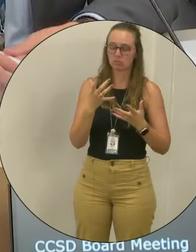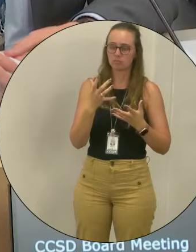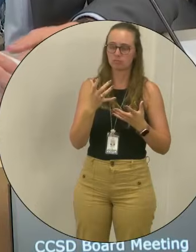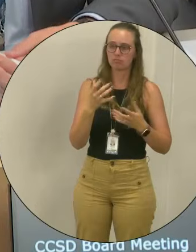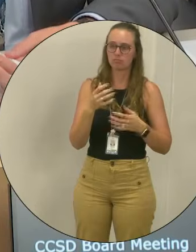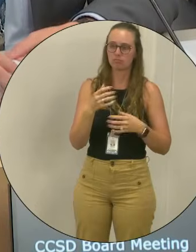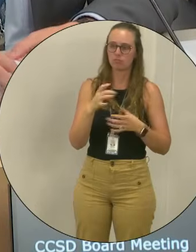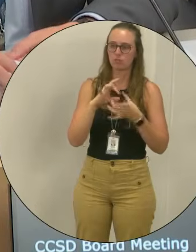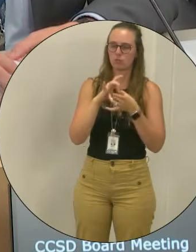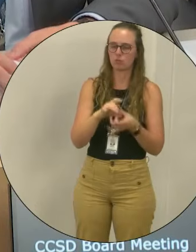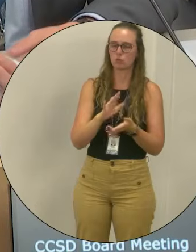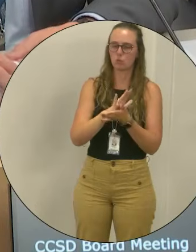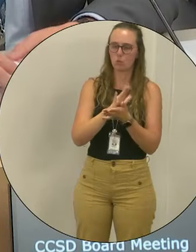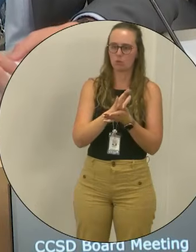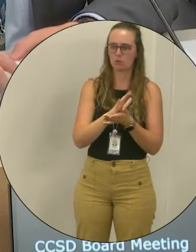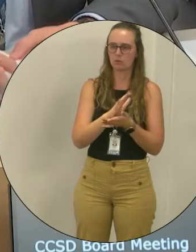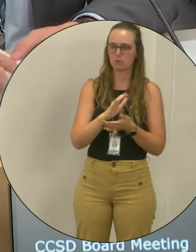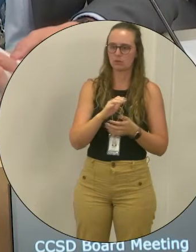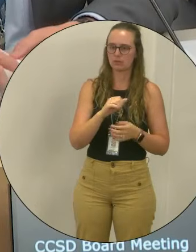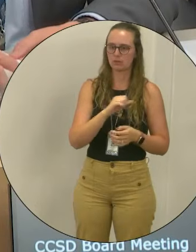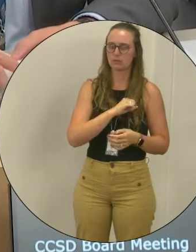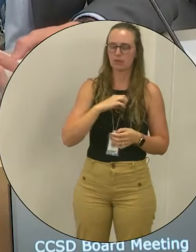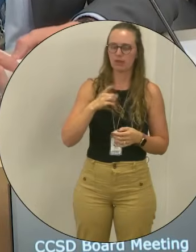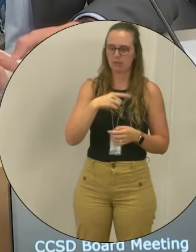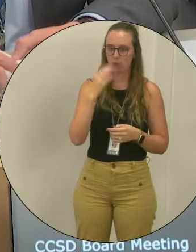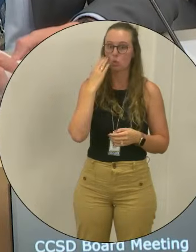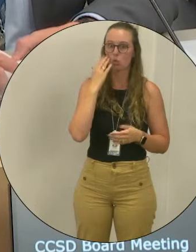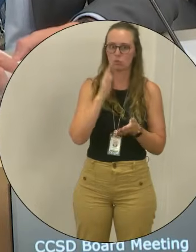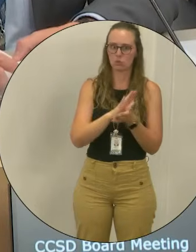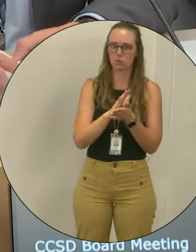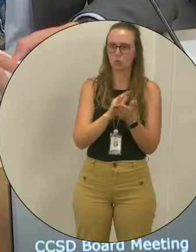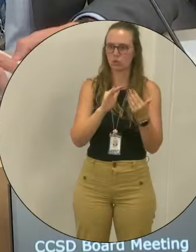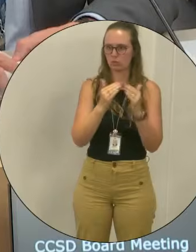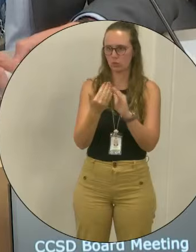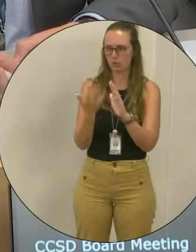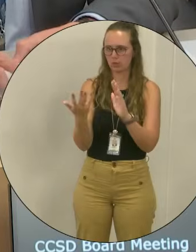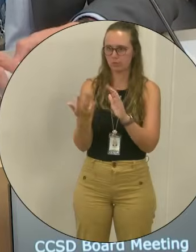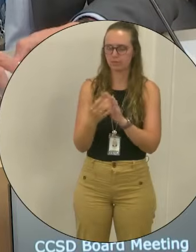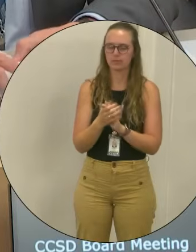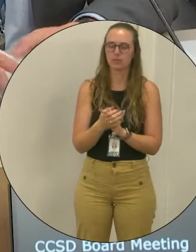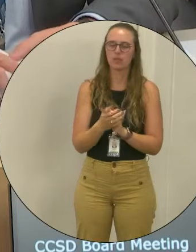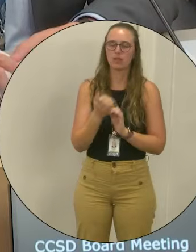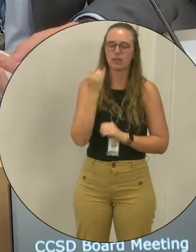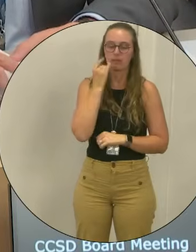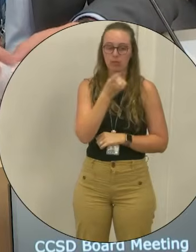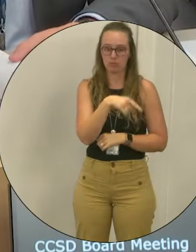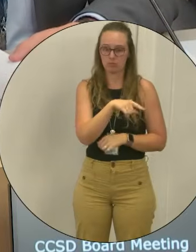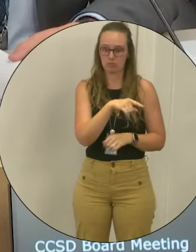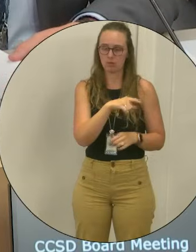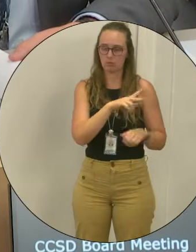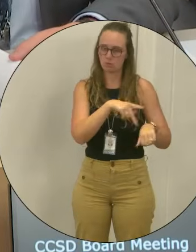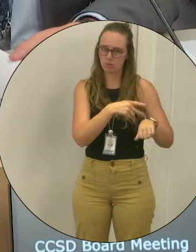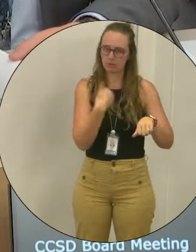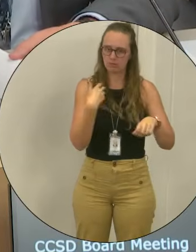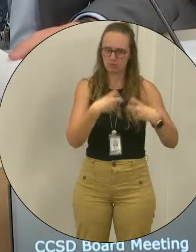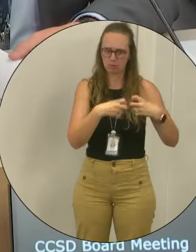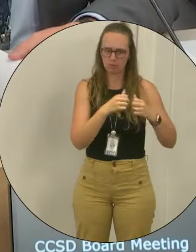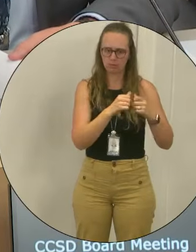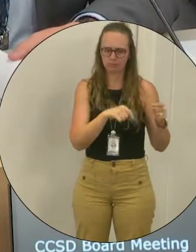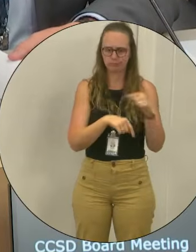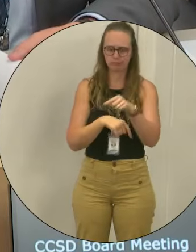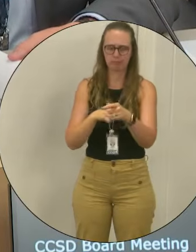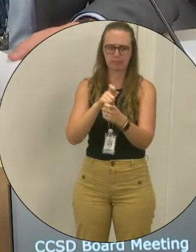the school administration because they know their school communities. So if they're having issues with a